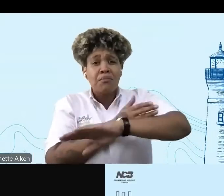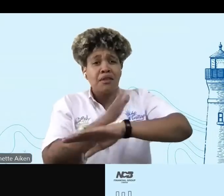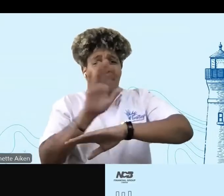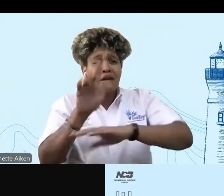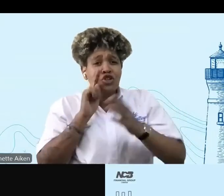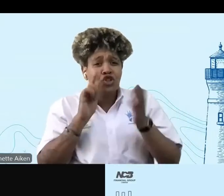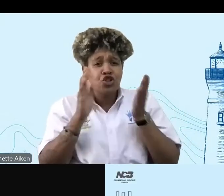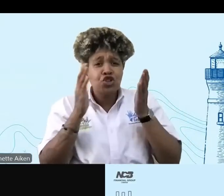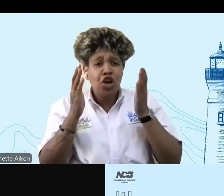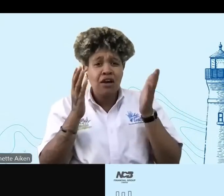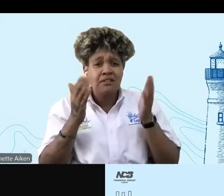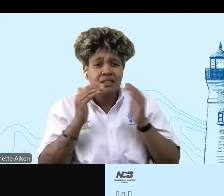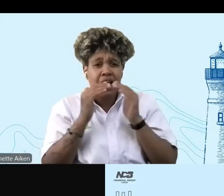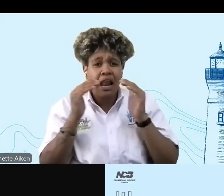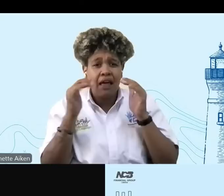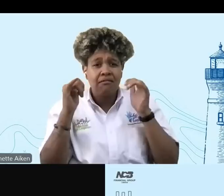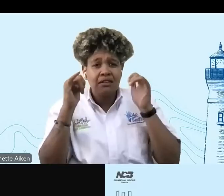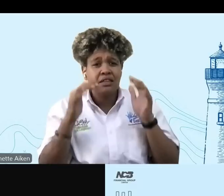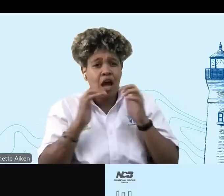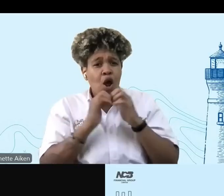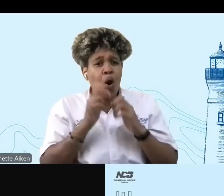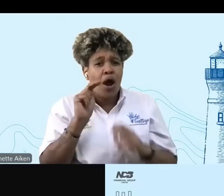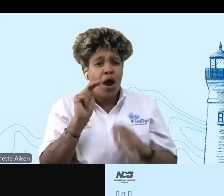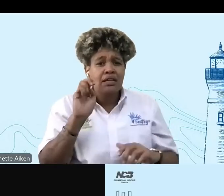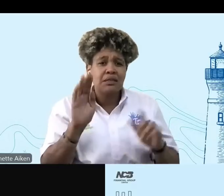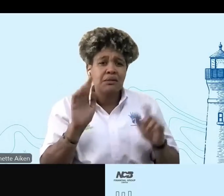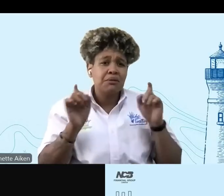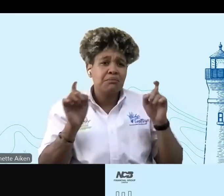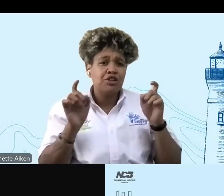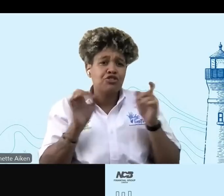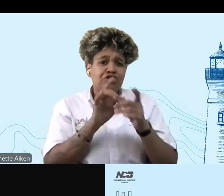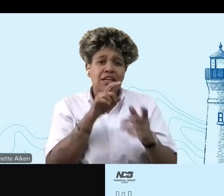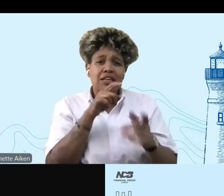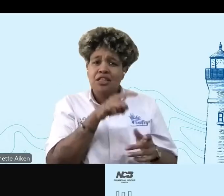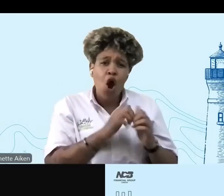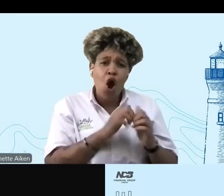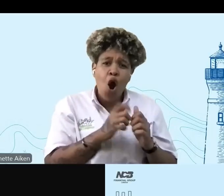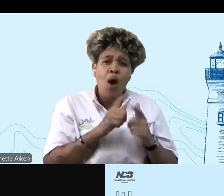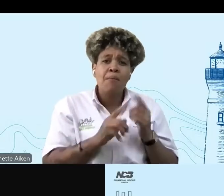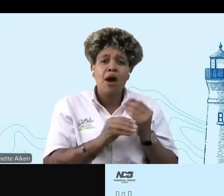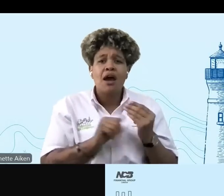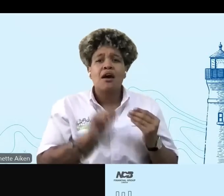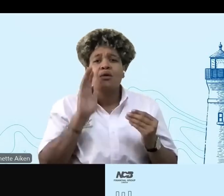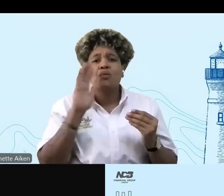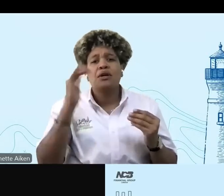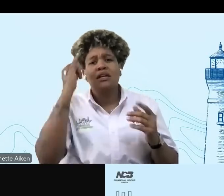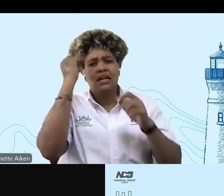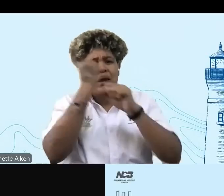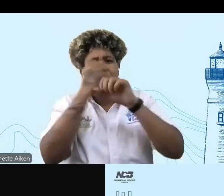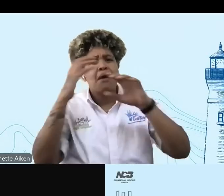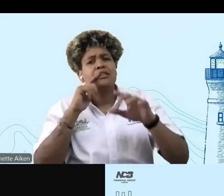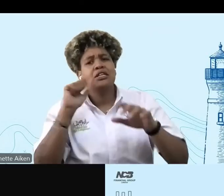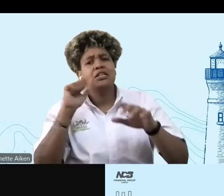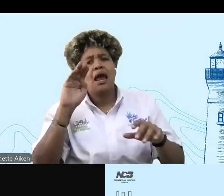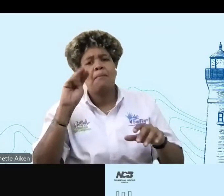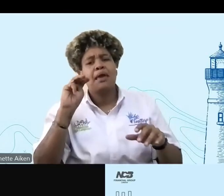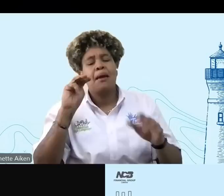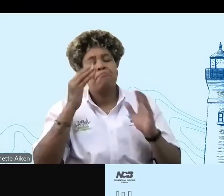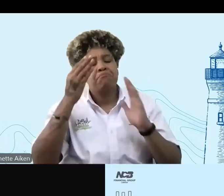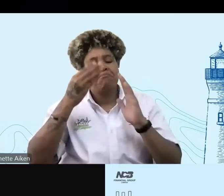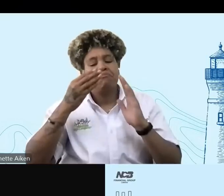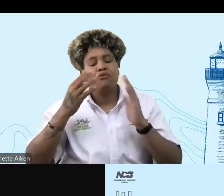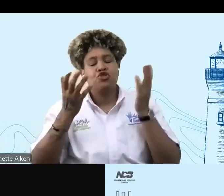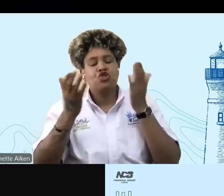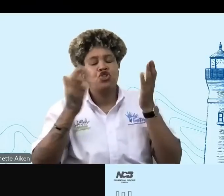service level standards. How is NCB managing in relation to that? And I'm going to imagine that it's the ABM service level